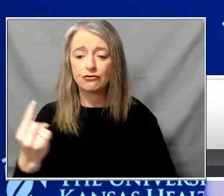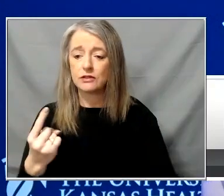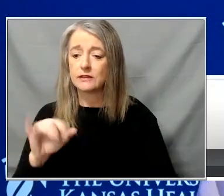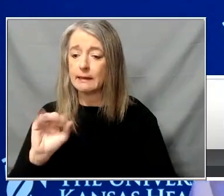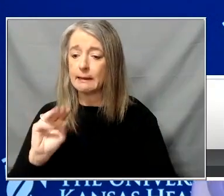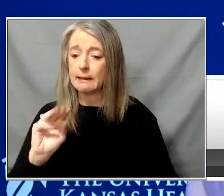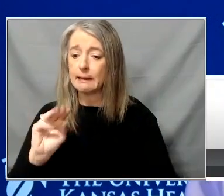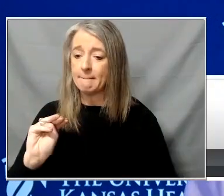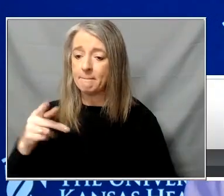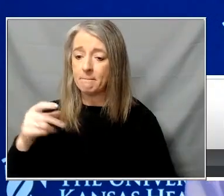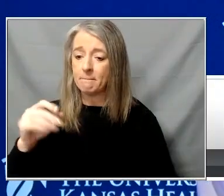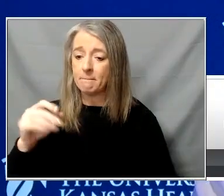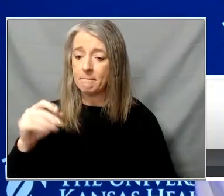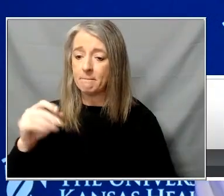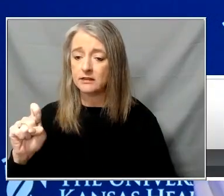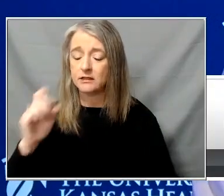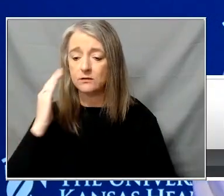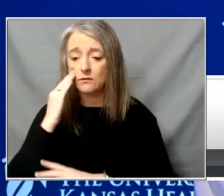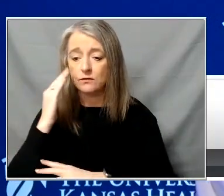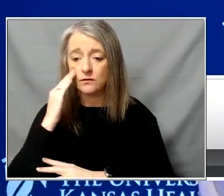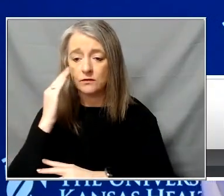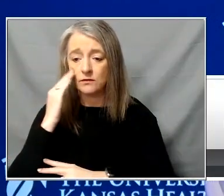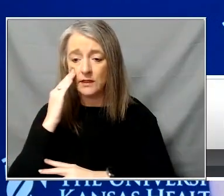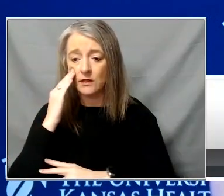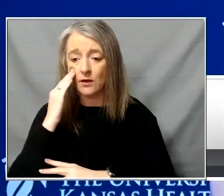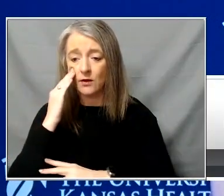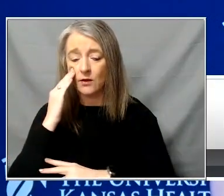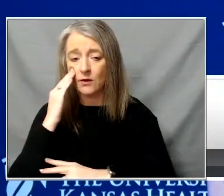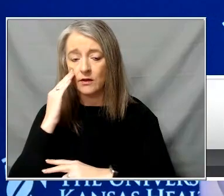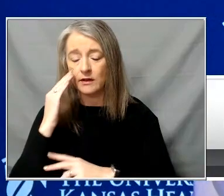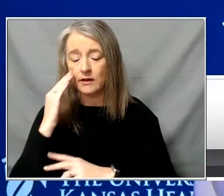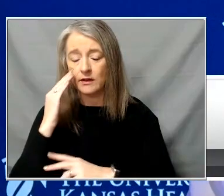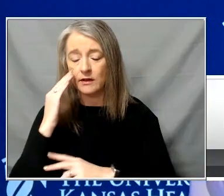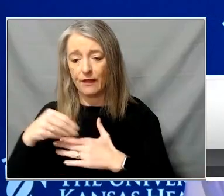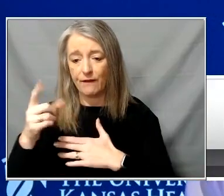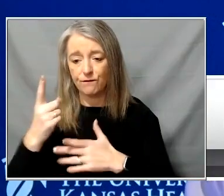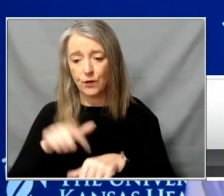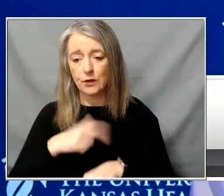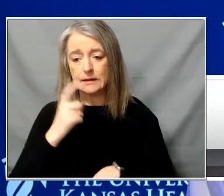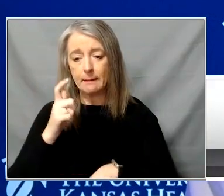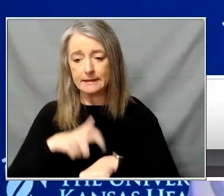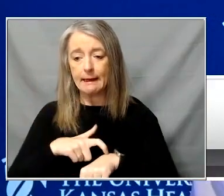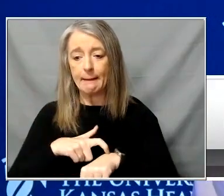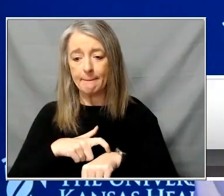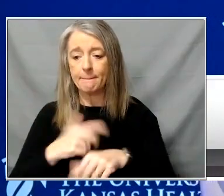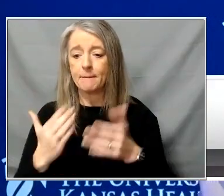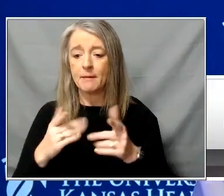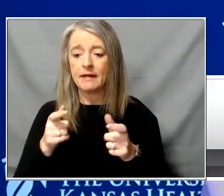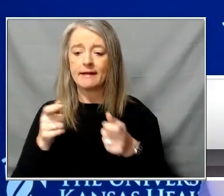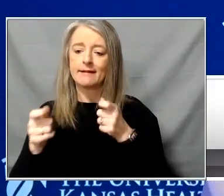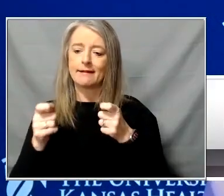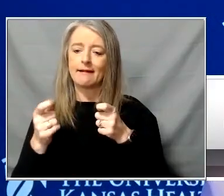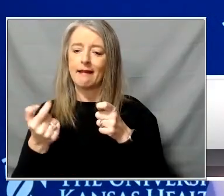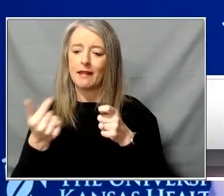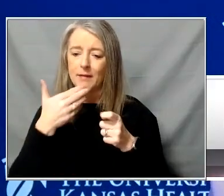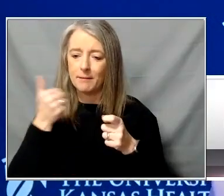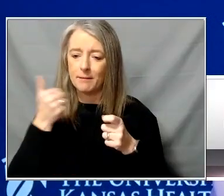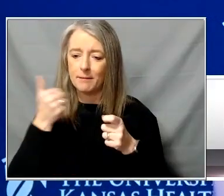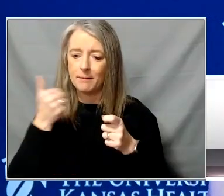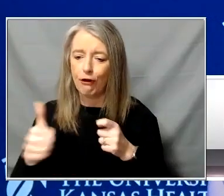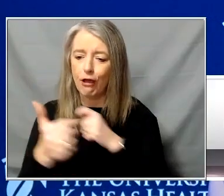is setting up global infrastructures to identify, to look, to do this surveillance for emerging infections. And